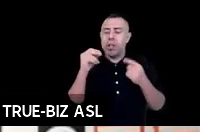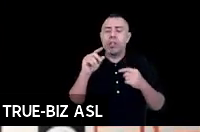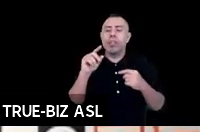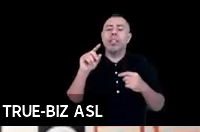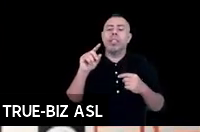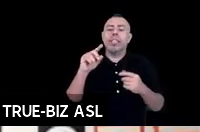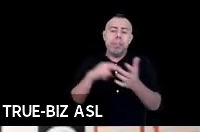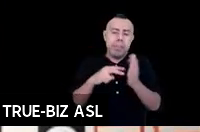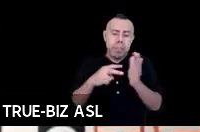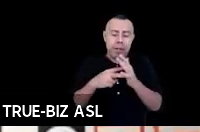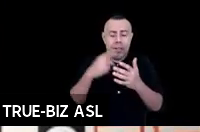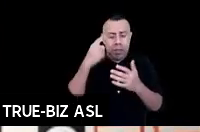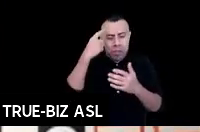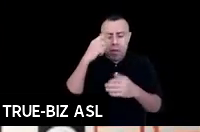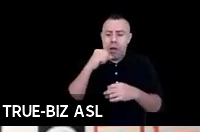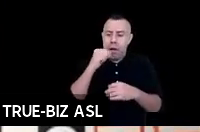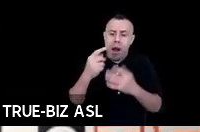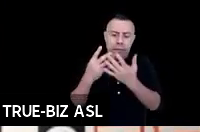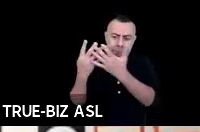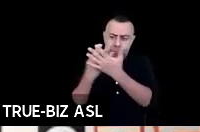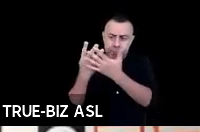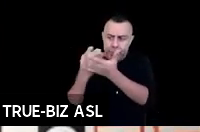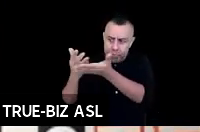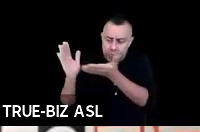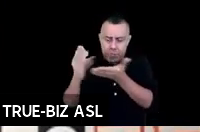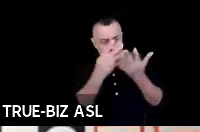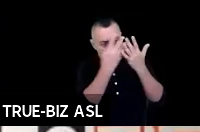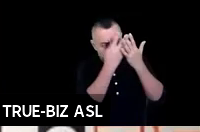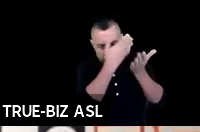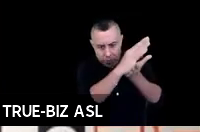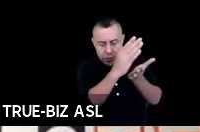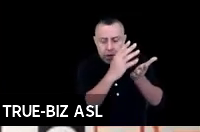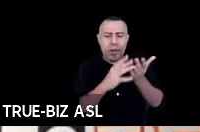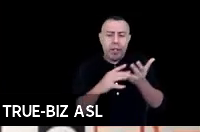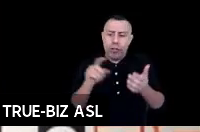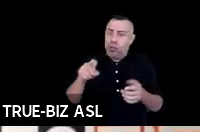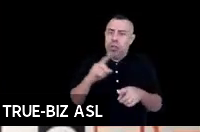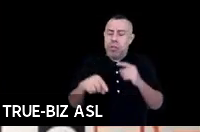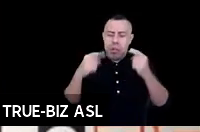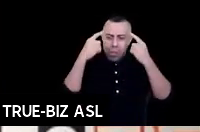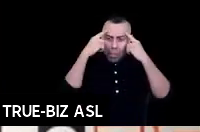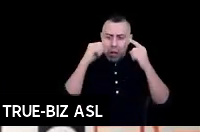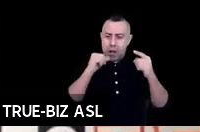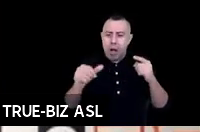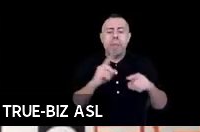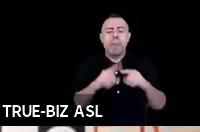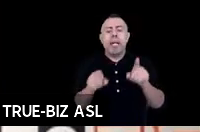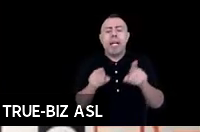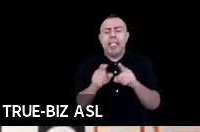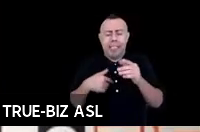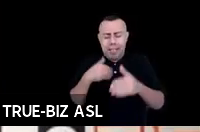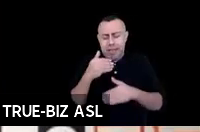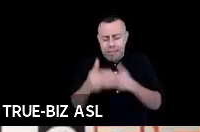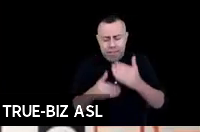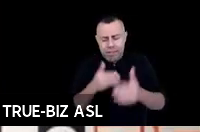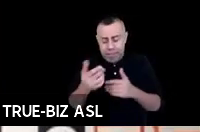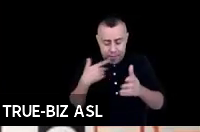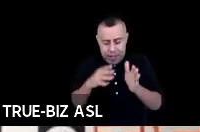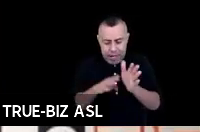be. But as I developed it, I thought of another way to sort of include that experience that I have.